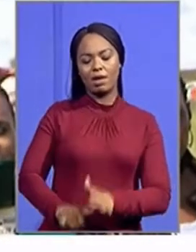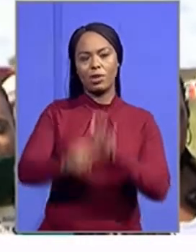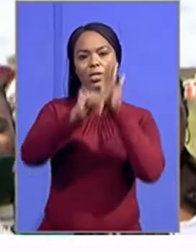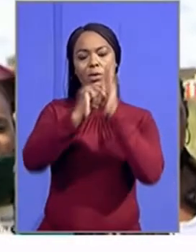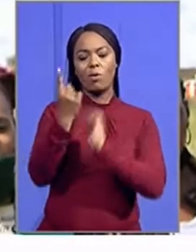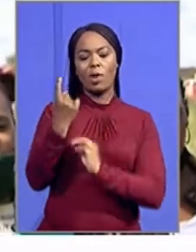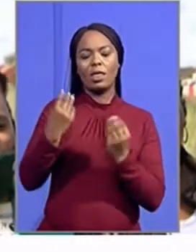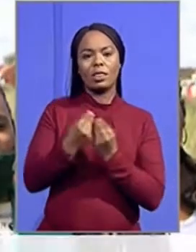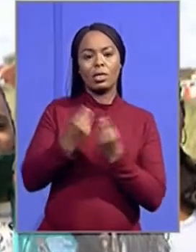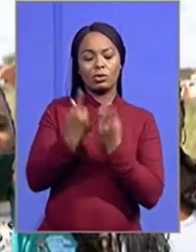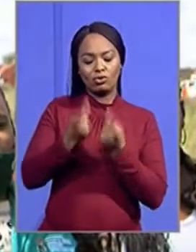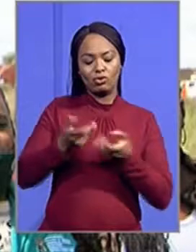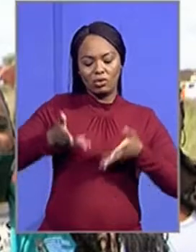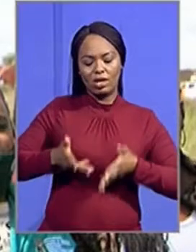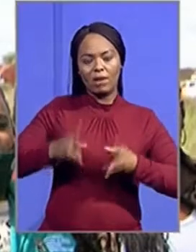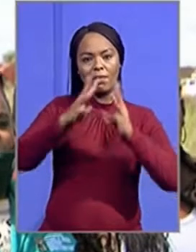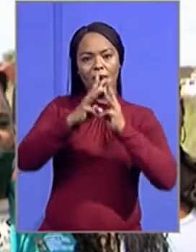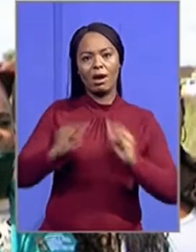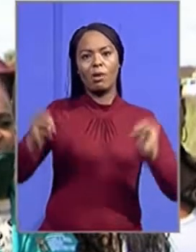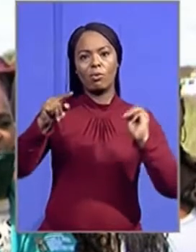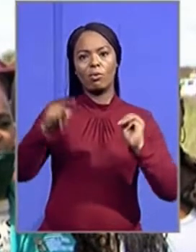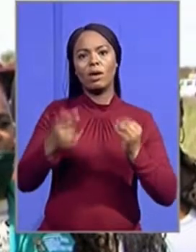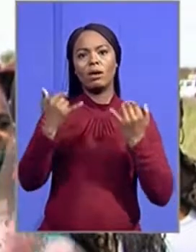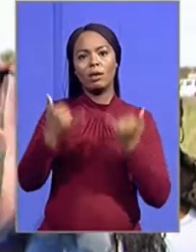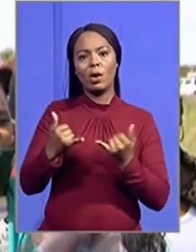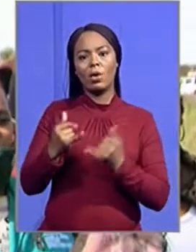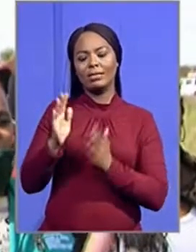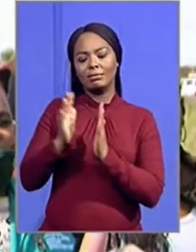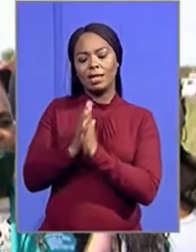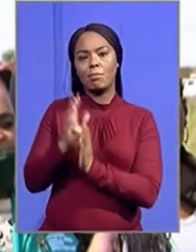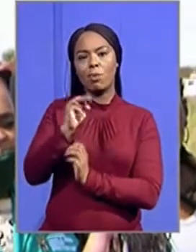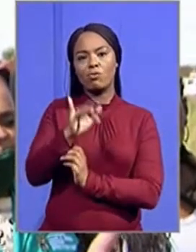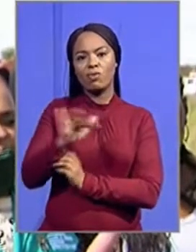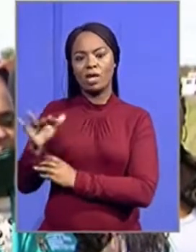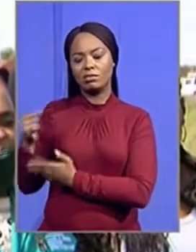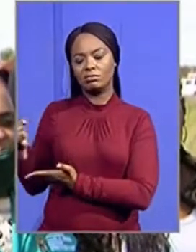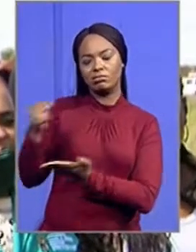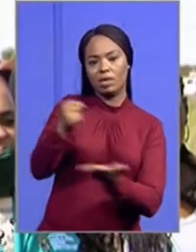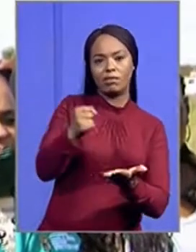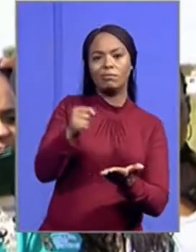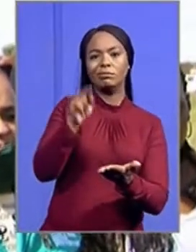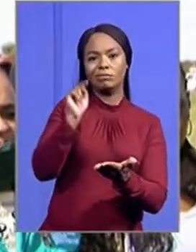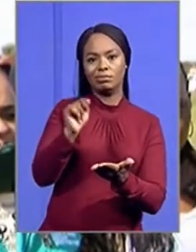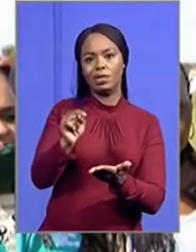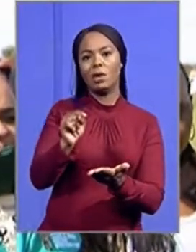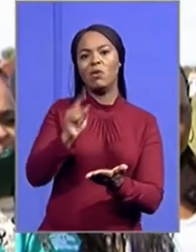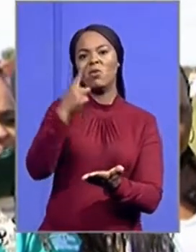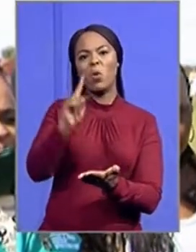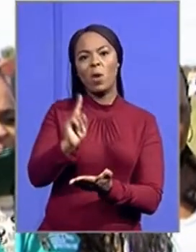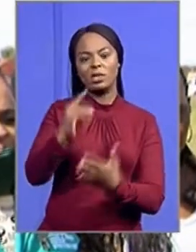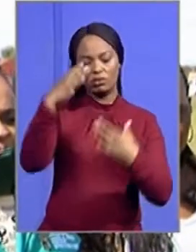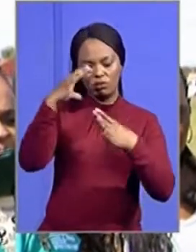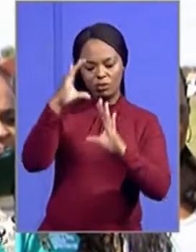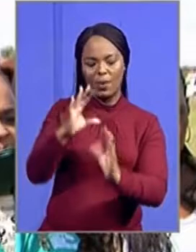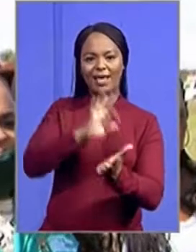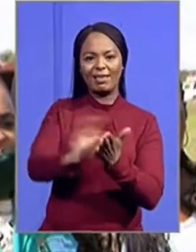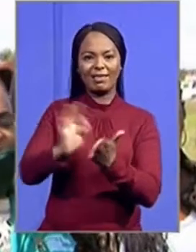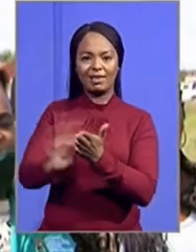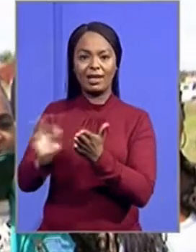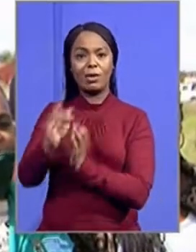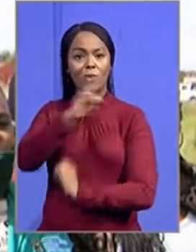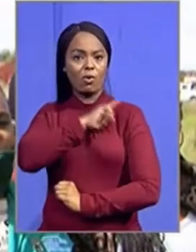Mangaung is that we have a 10 million rand investment that we are making into the landfill in this area. One of the reasons why